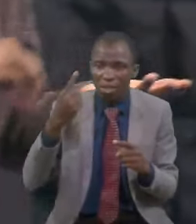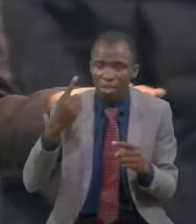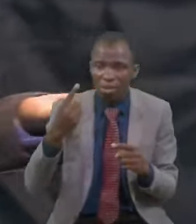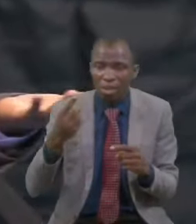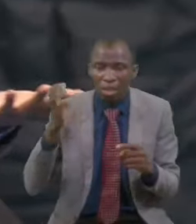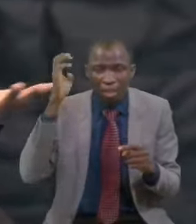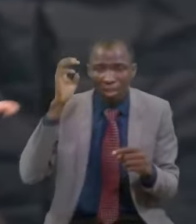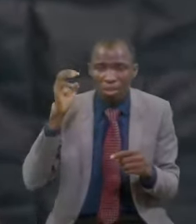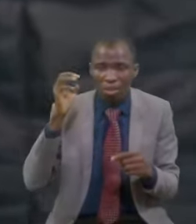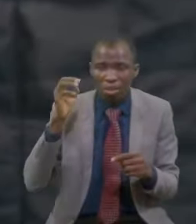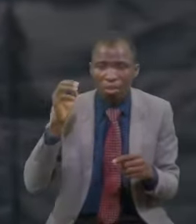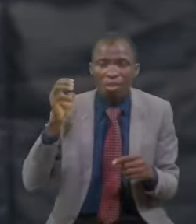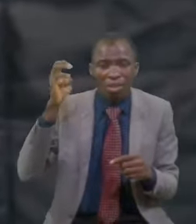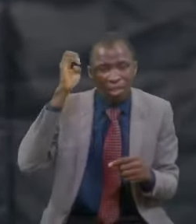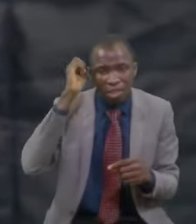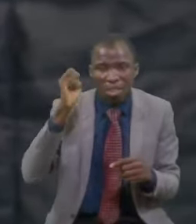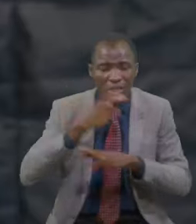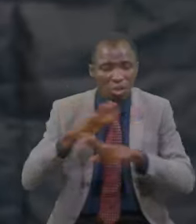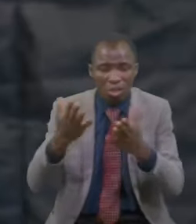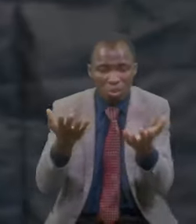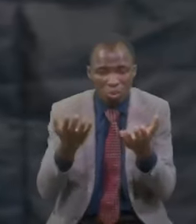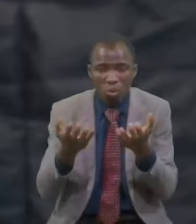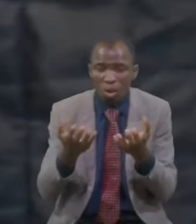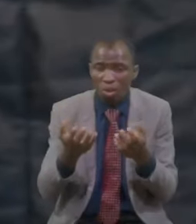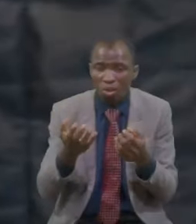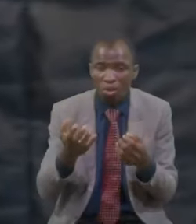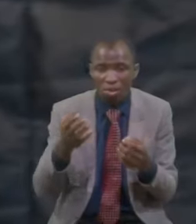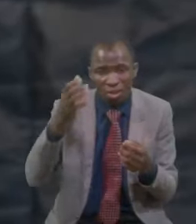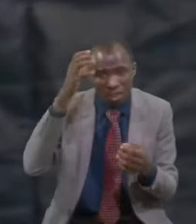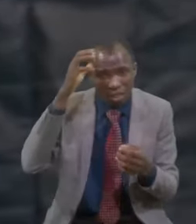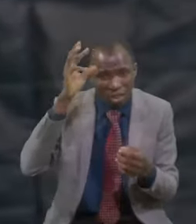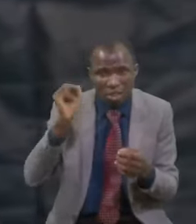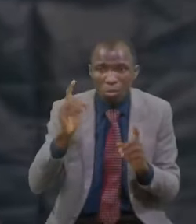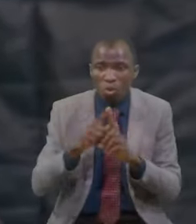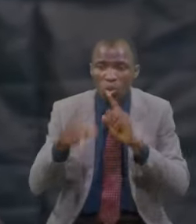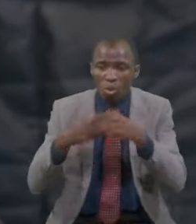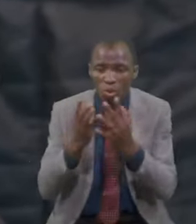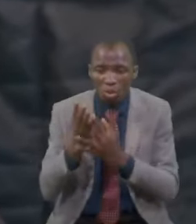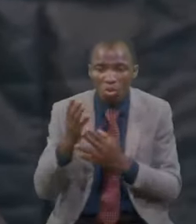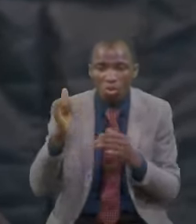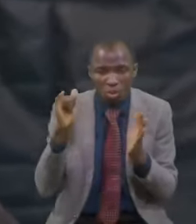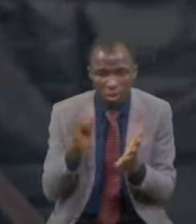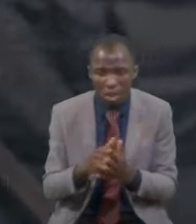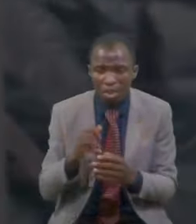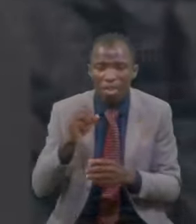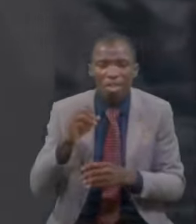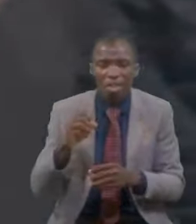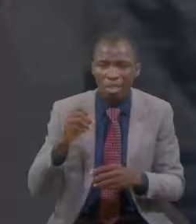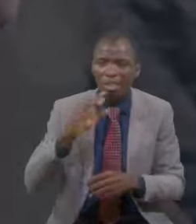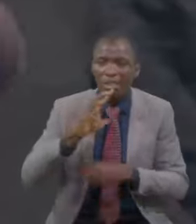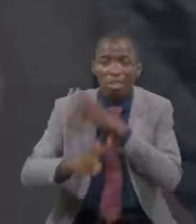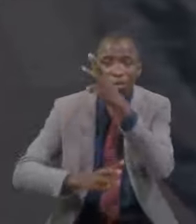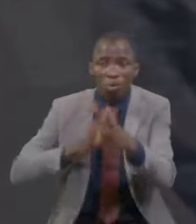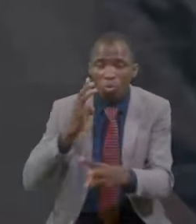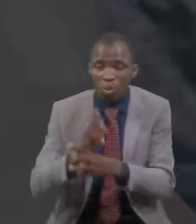go through that universal suffering in the world. He says, I'm going to